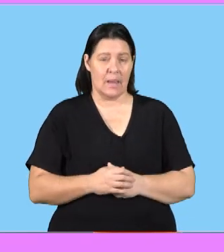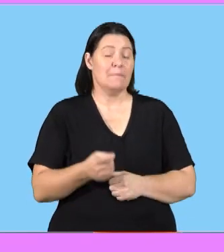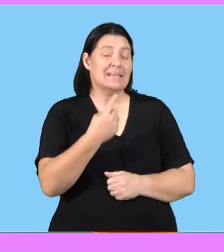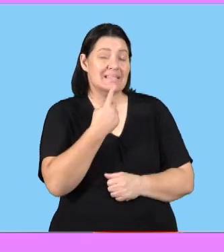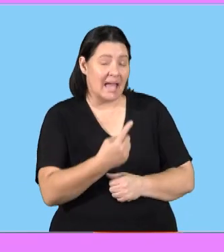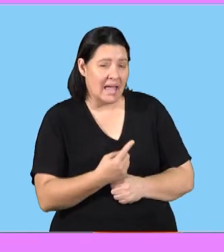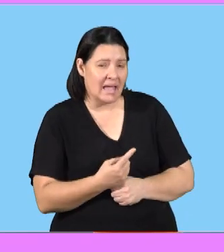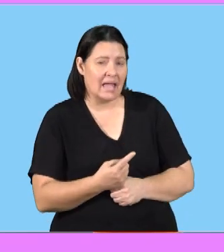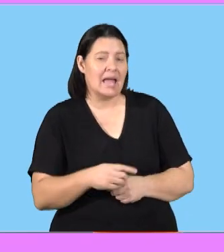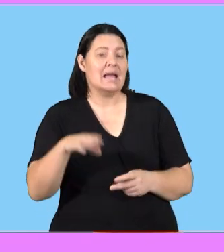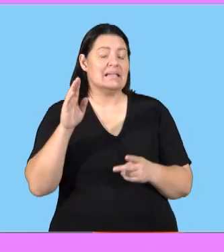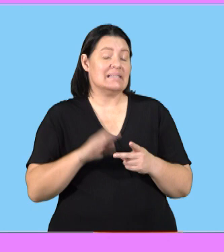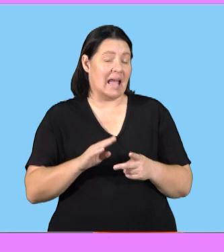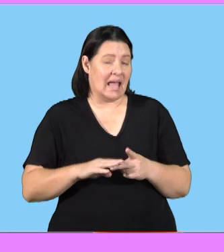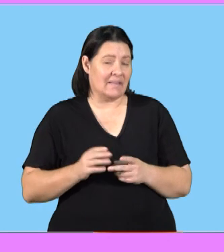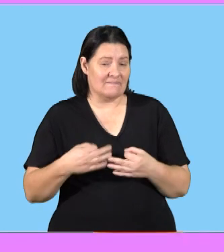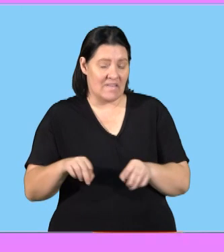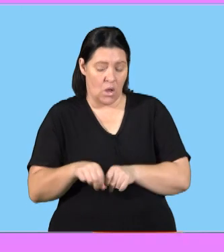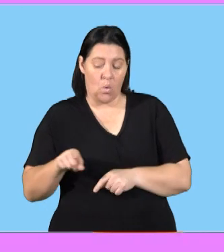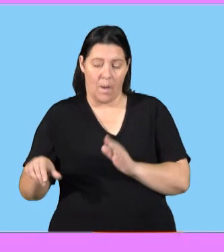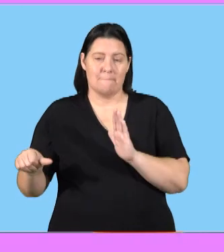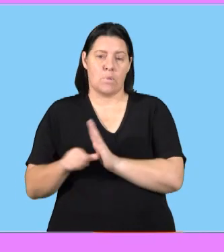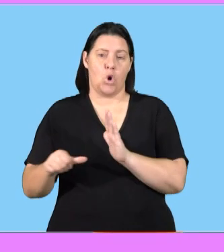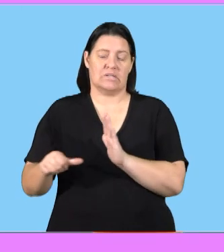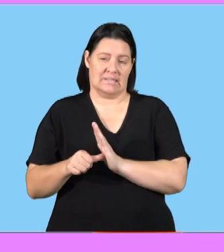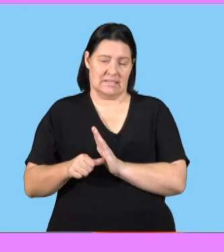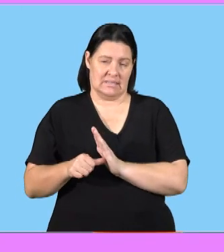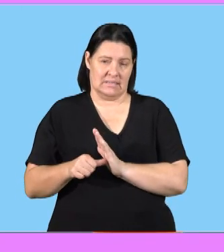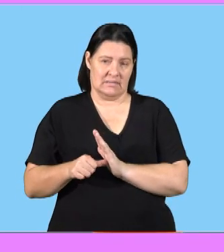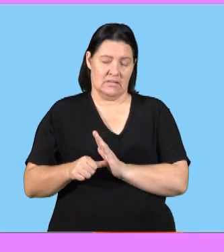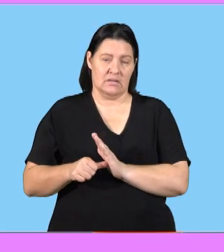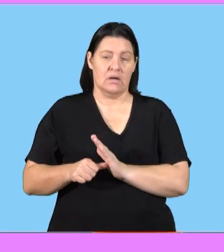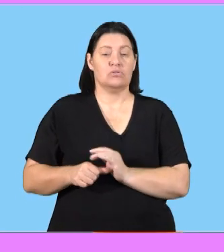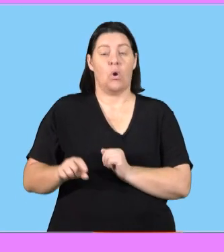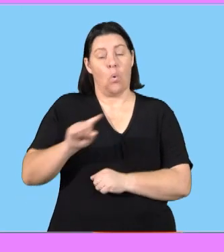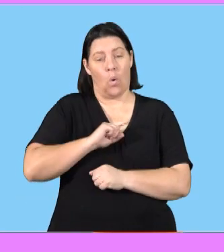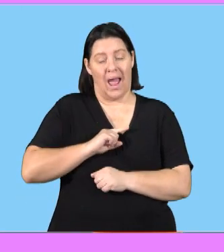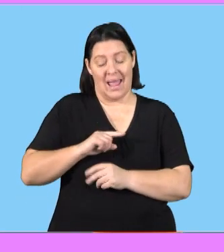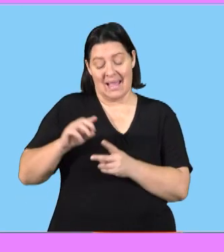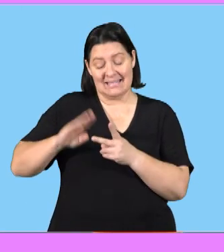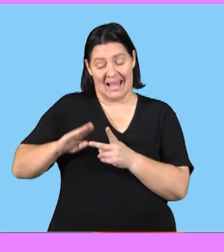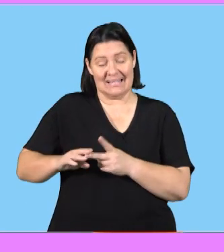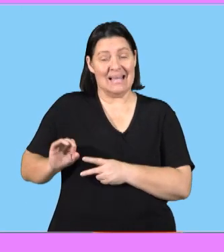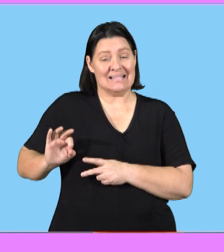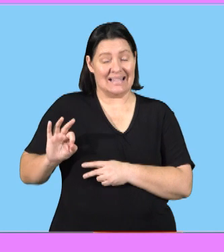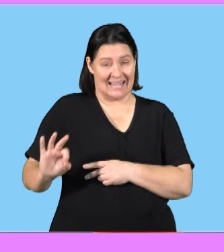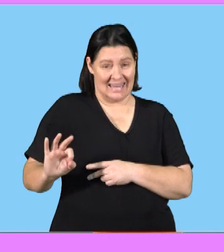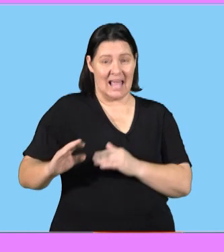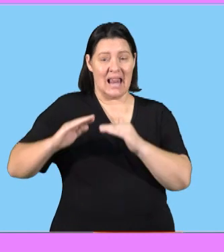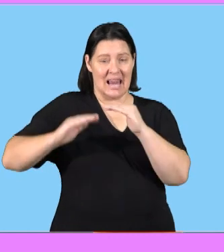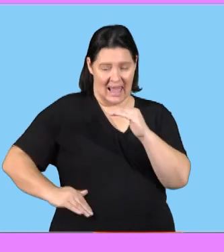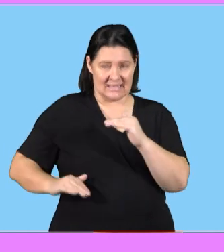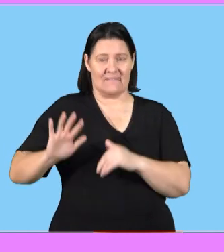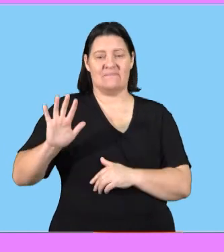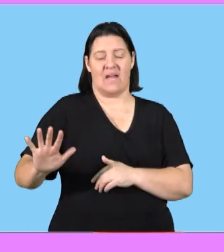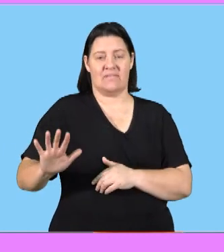remember I said the second decimal value is what is playing the most important part. So because the second decimal value is